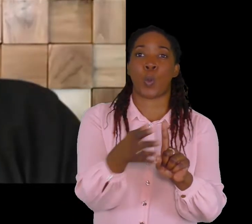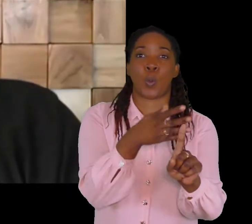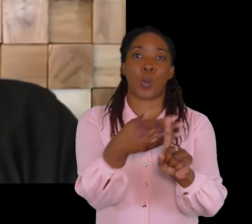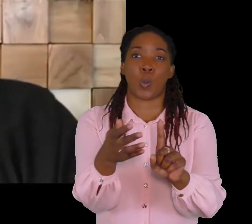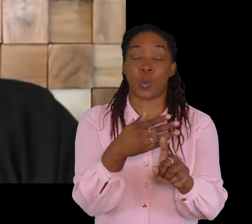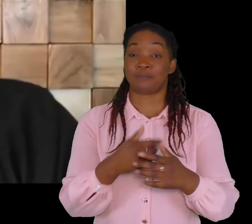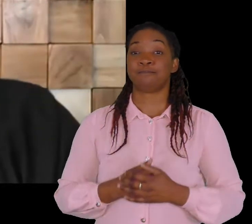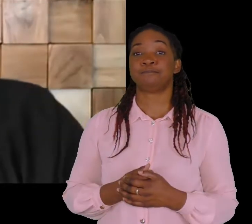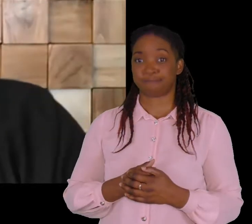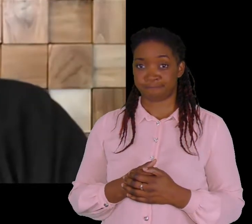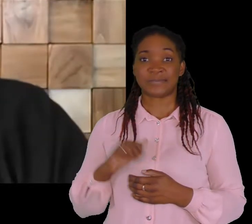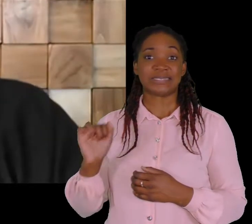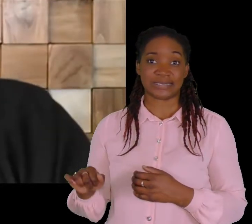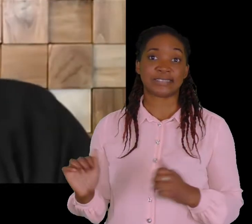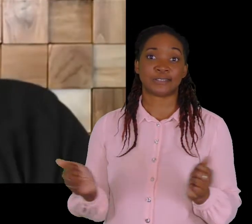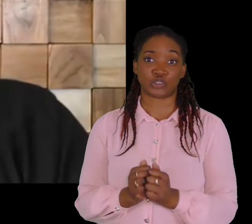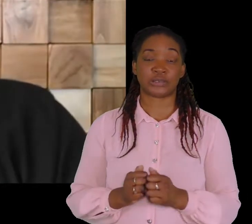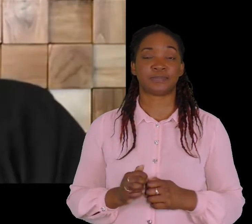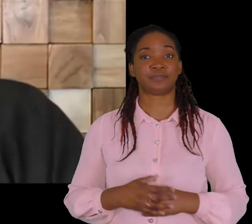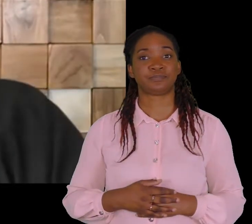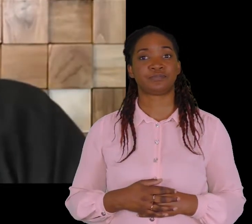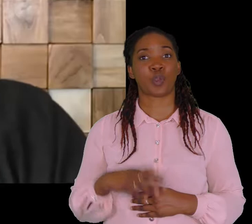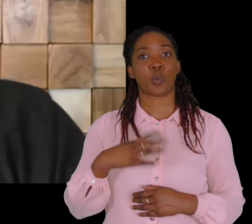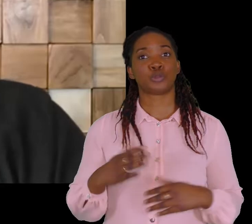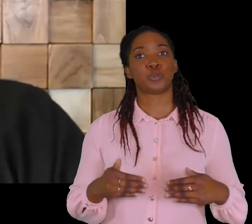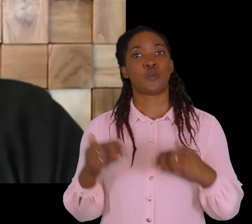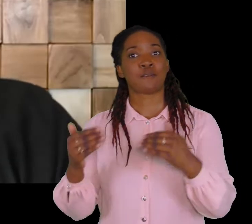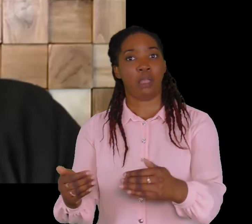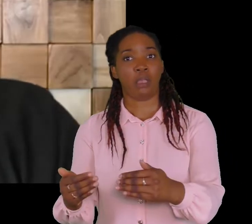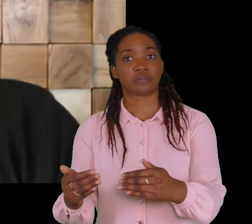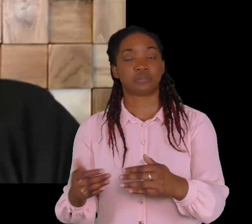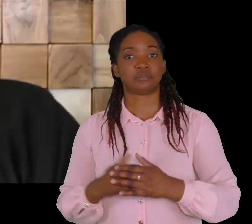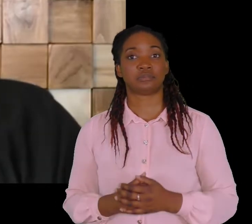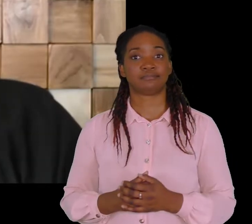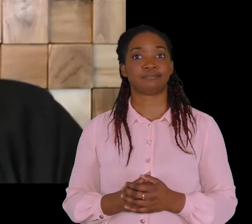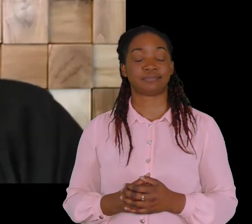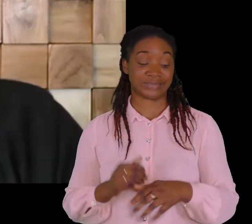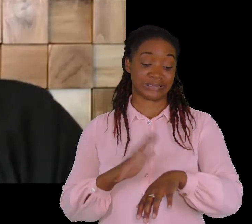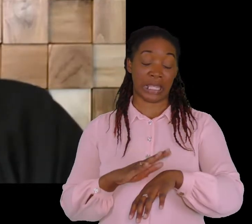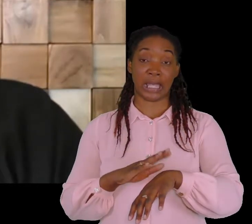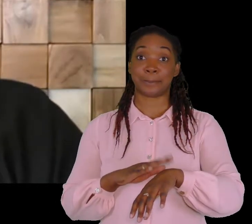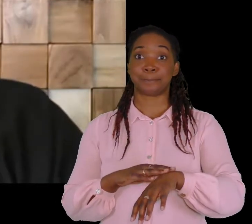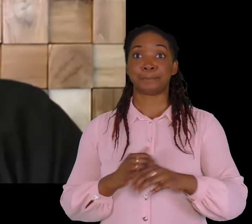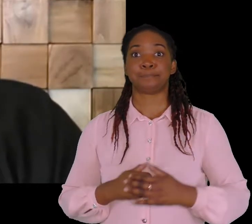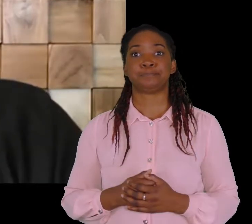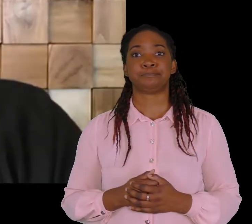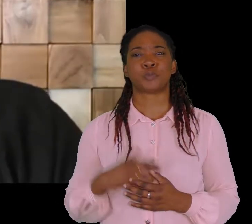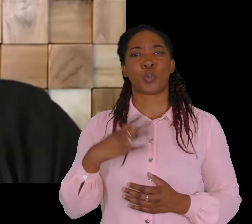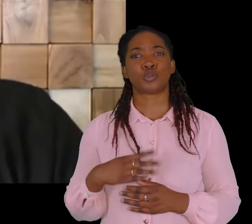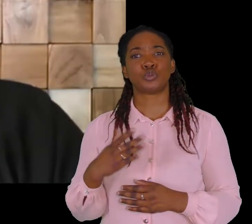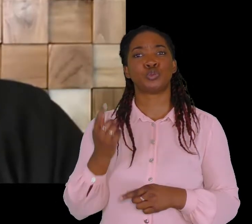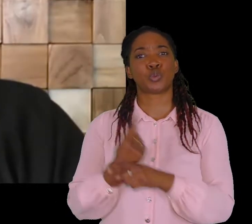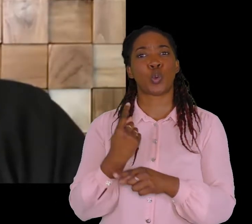want to move on a little bit because we are kind of pushing on for time. I want to talk a little bit about the terminology used